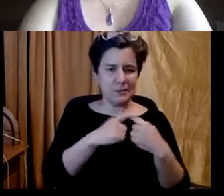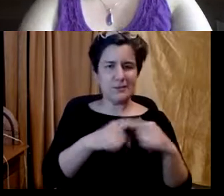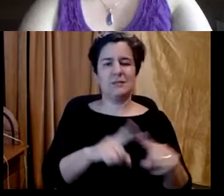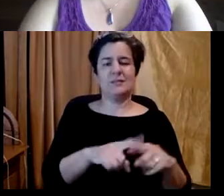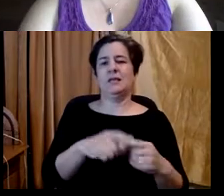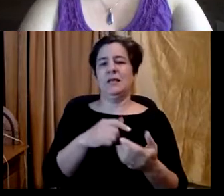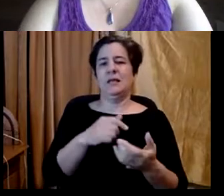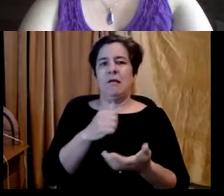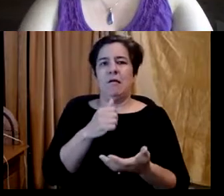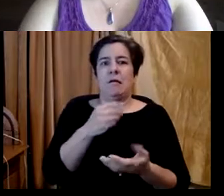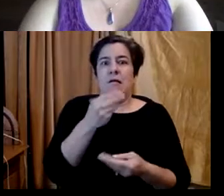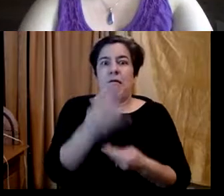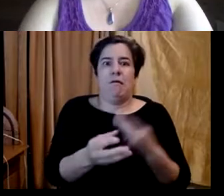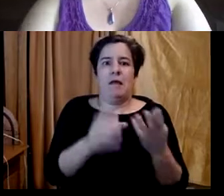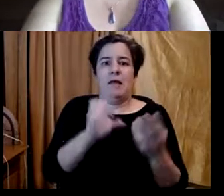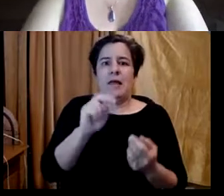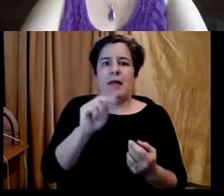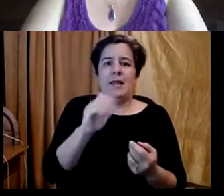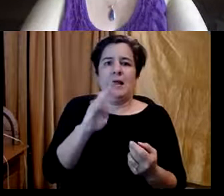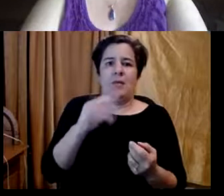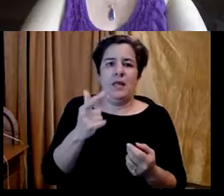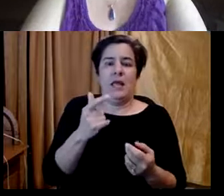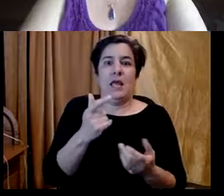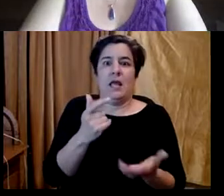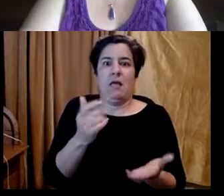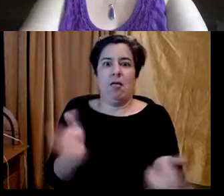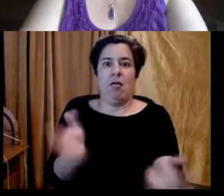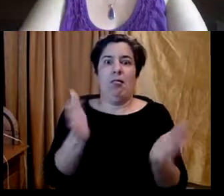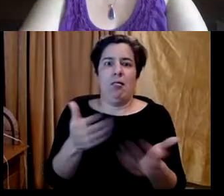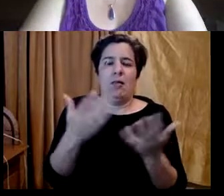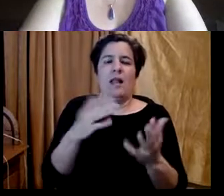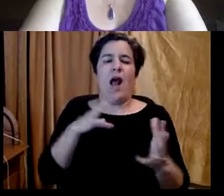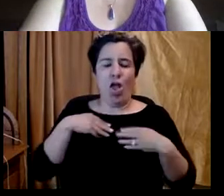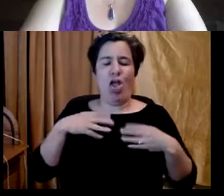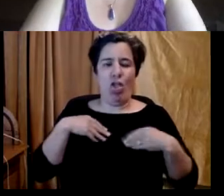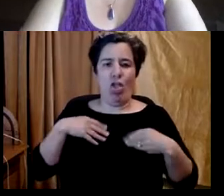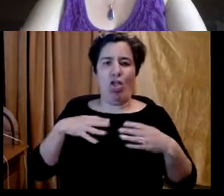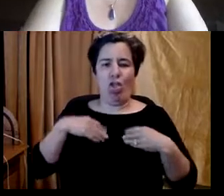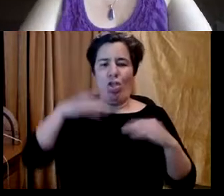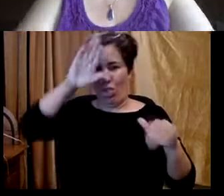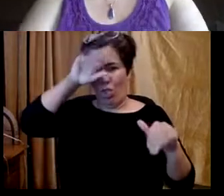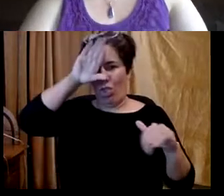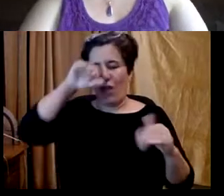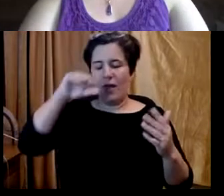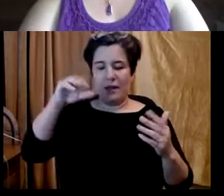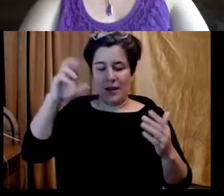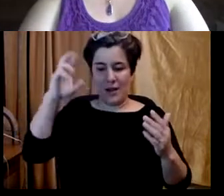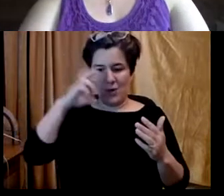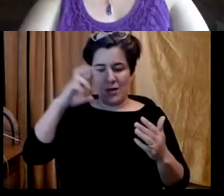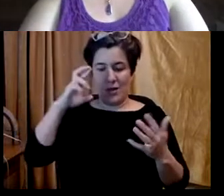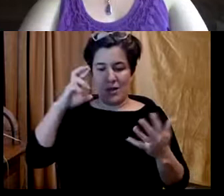hard, and I took them back over and over and over. And I found the major piece